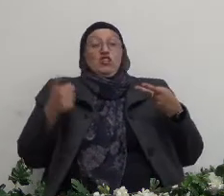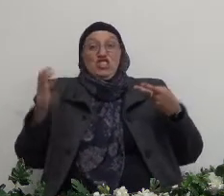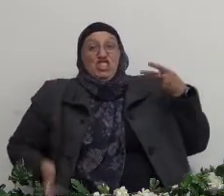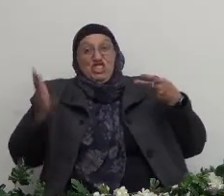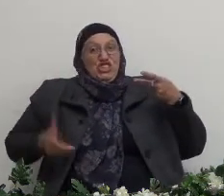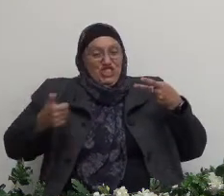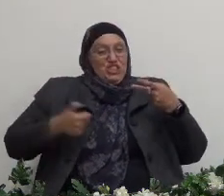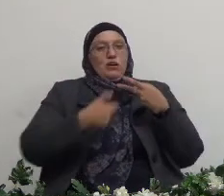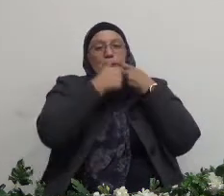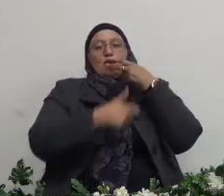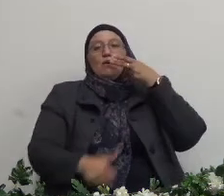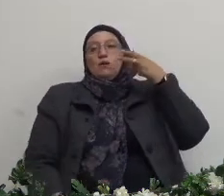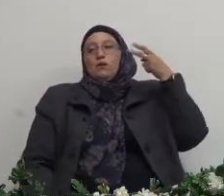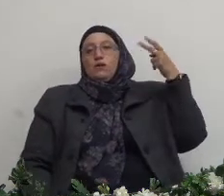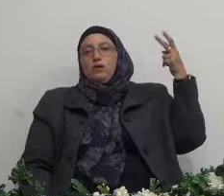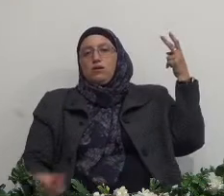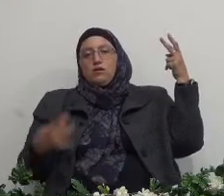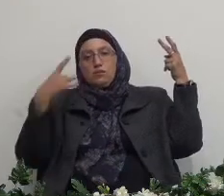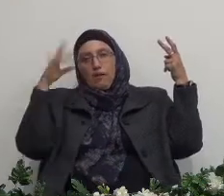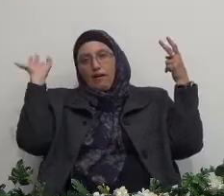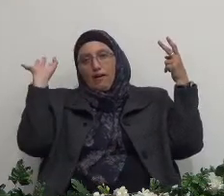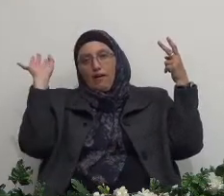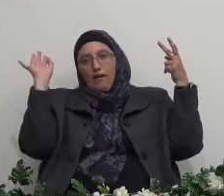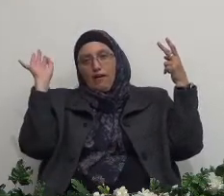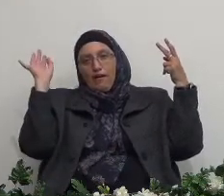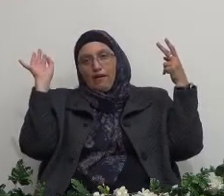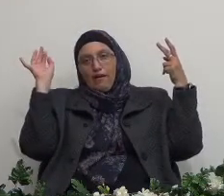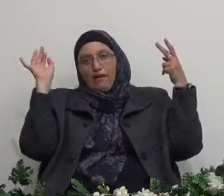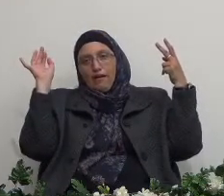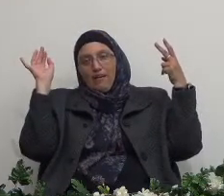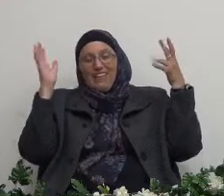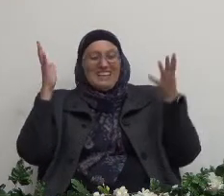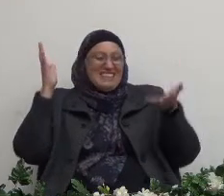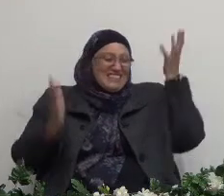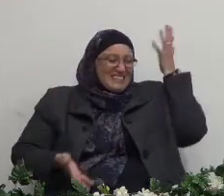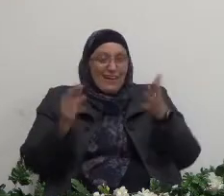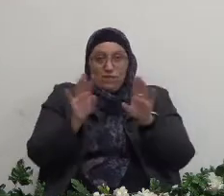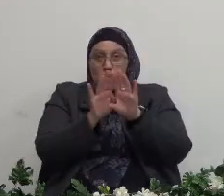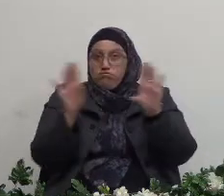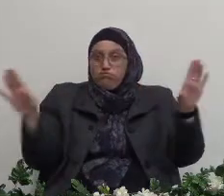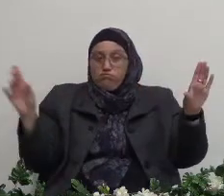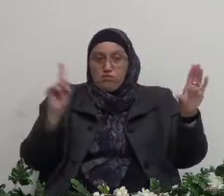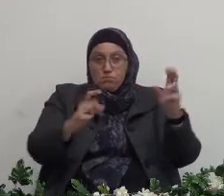you watch them. They're waiting for it. And they run to this room. And this room,